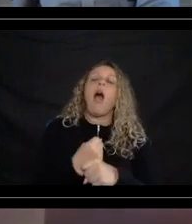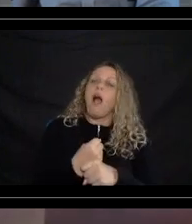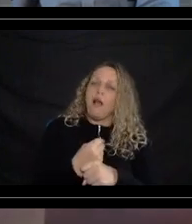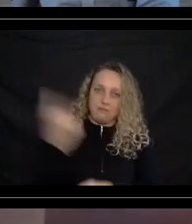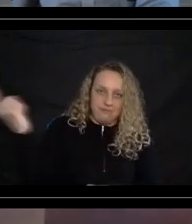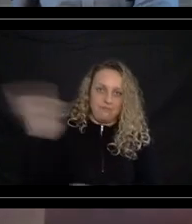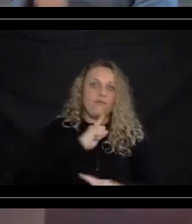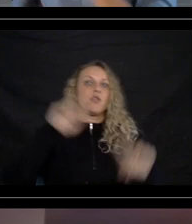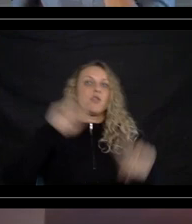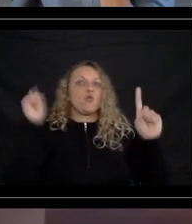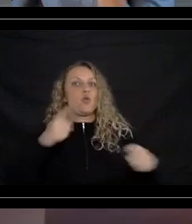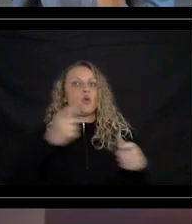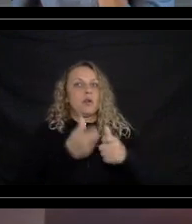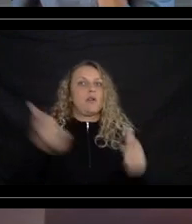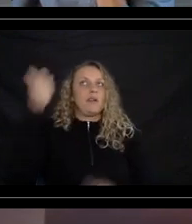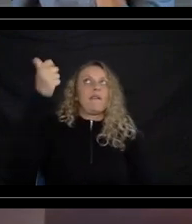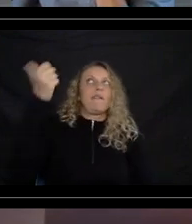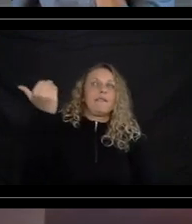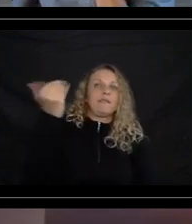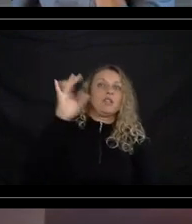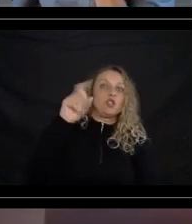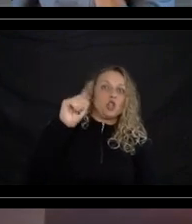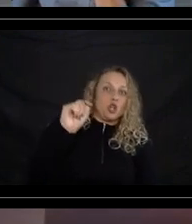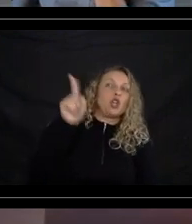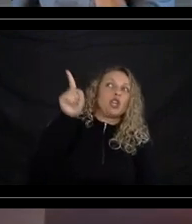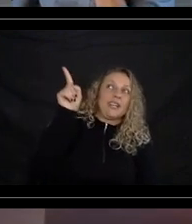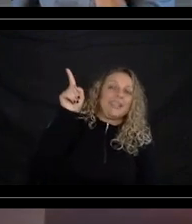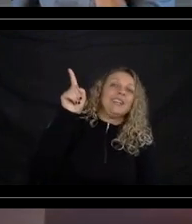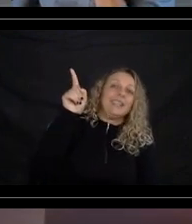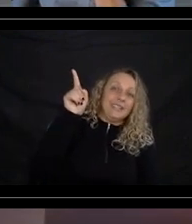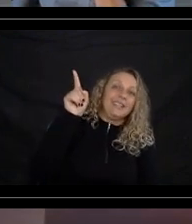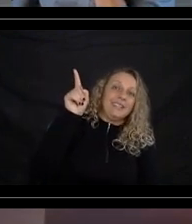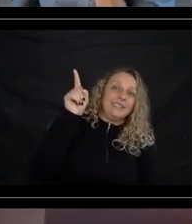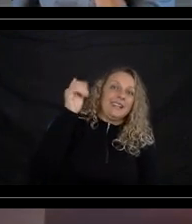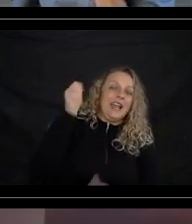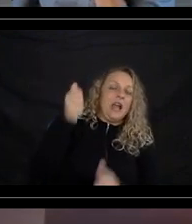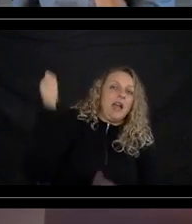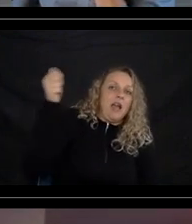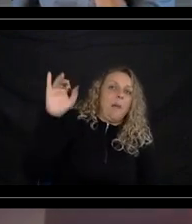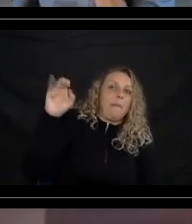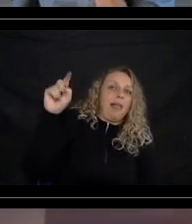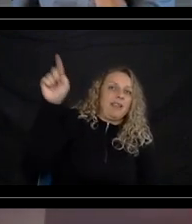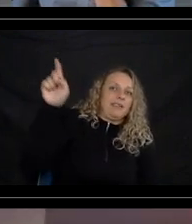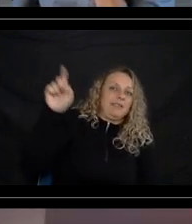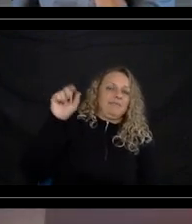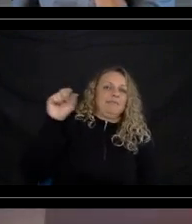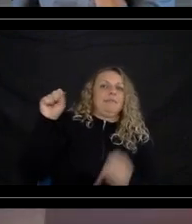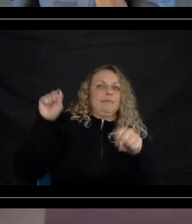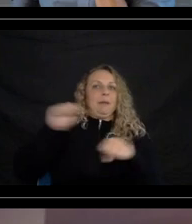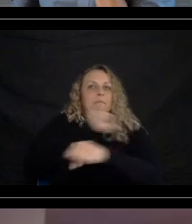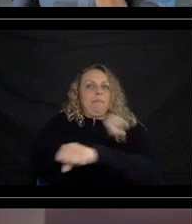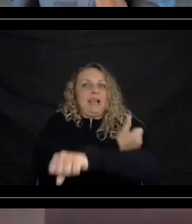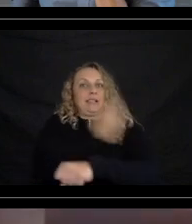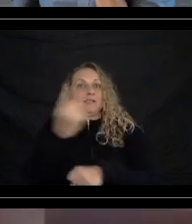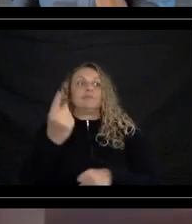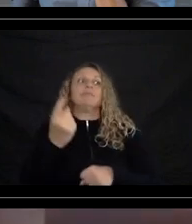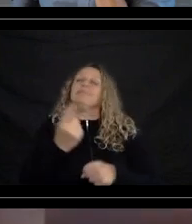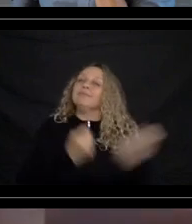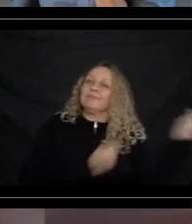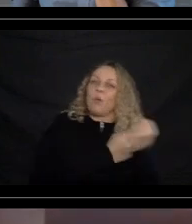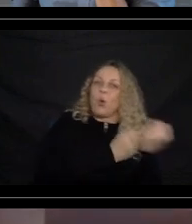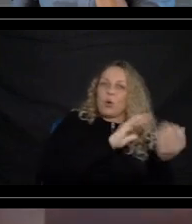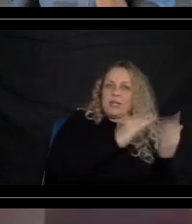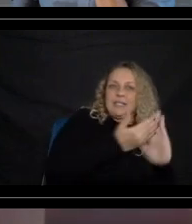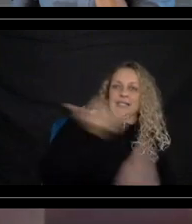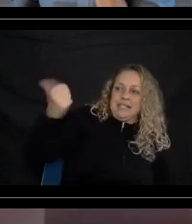the 15th Circuit sitting in its appellate capacity, and they ruled in favor of the city and